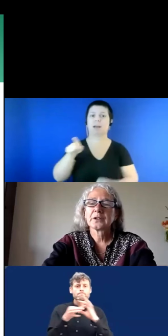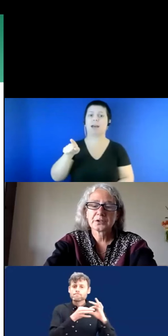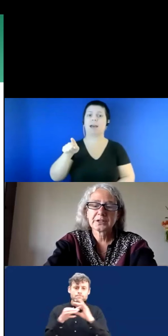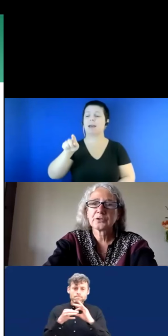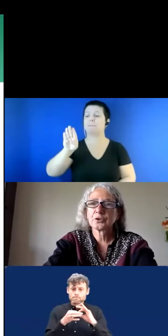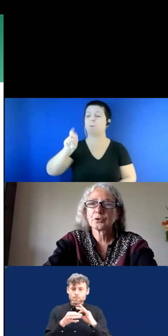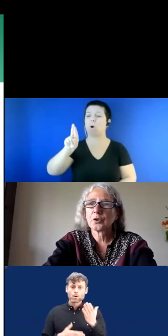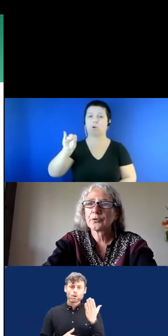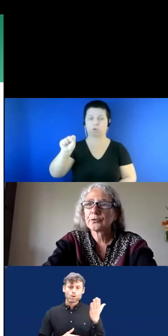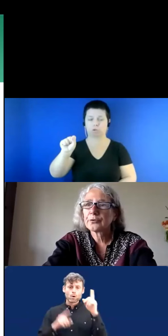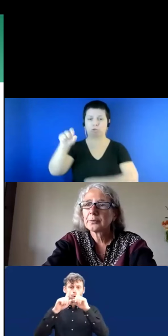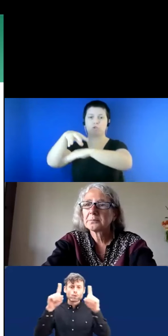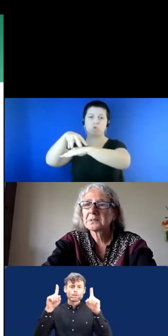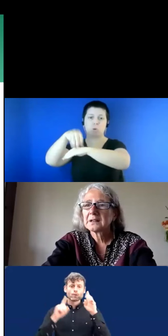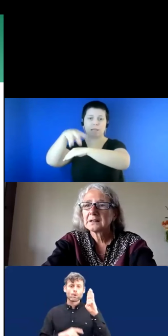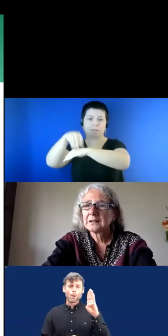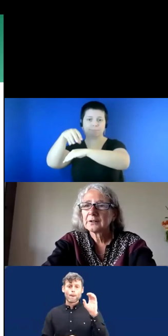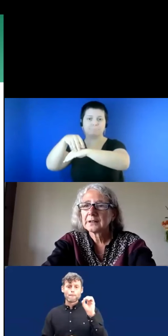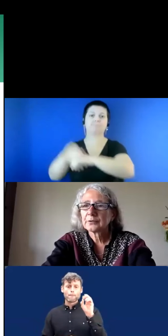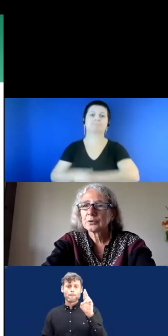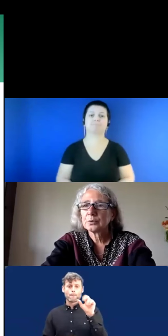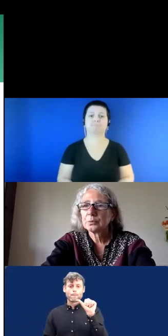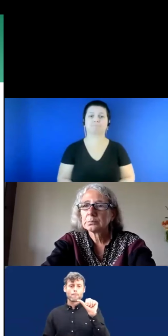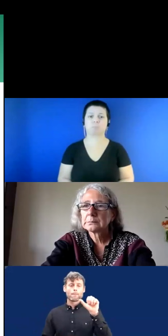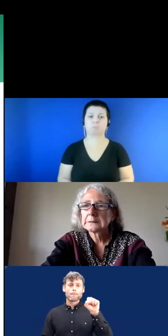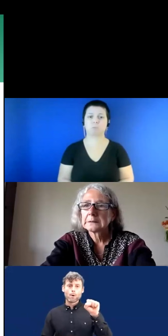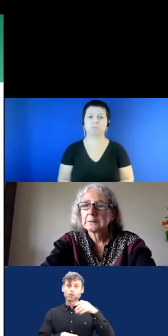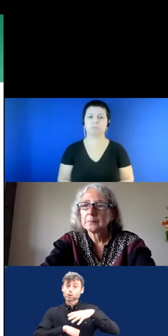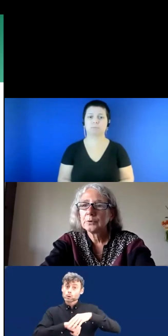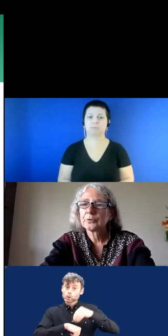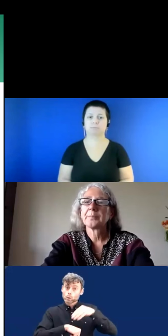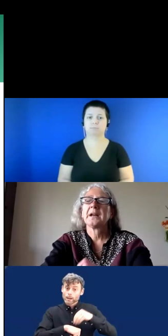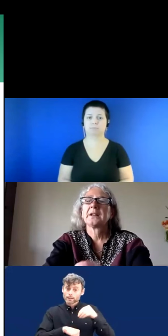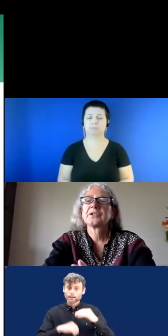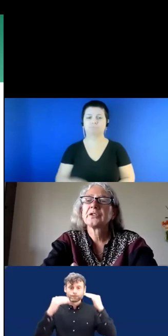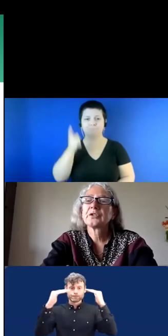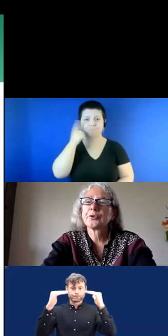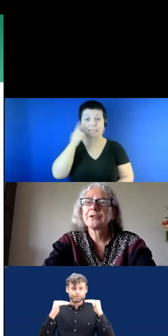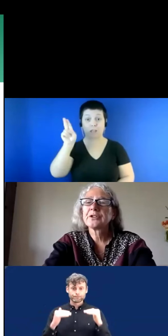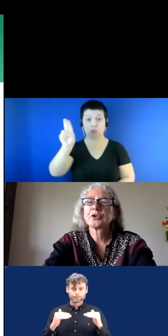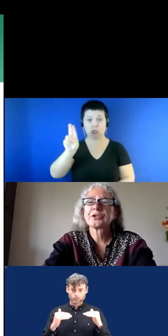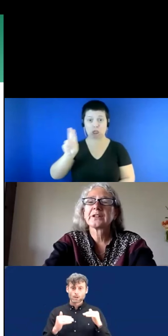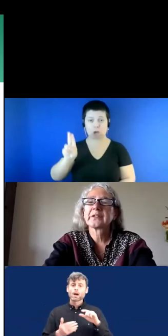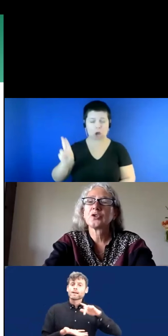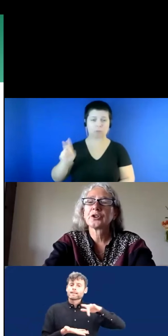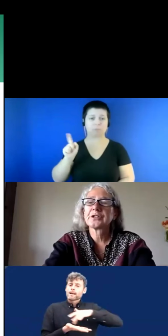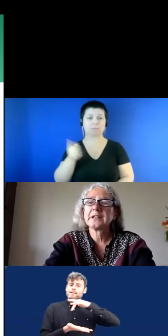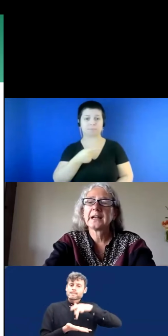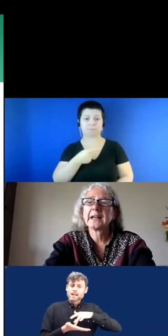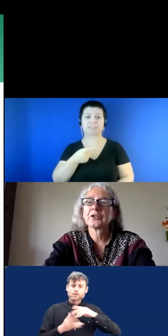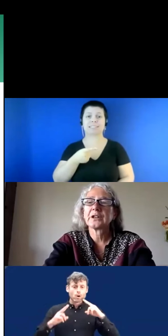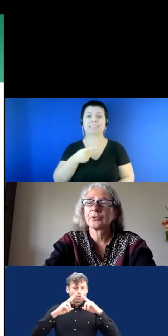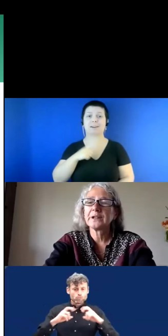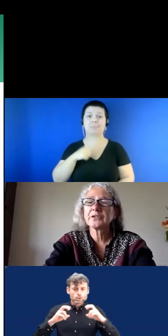there's the Center of, now I have to move something, the Center for Research and